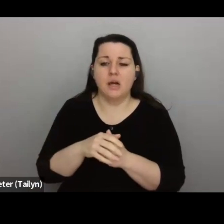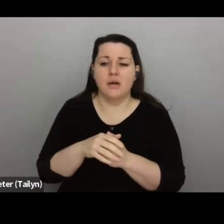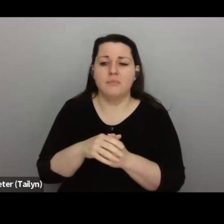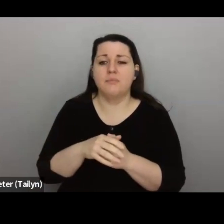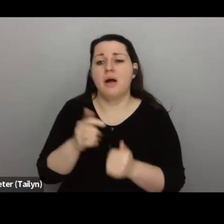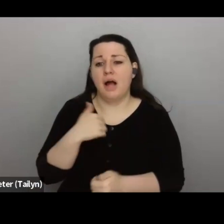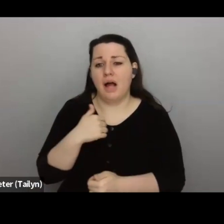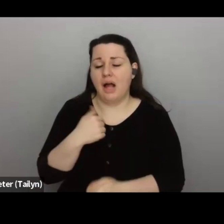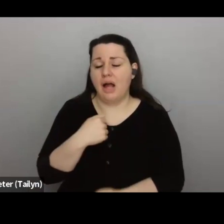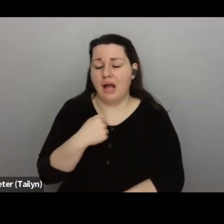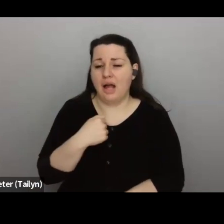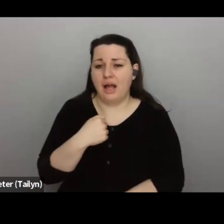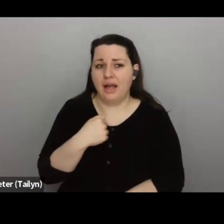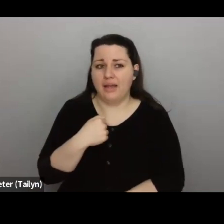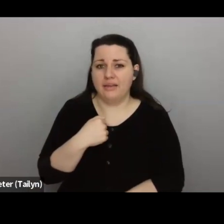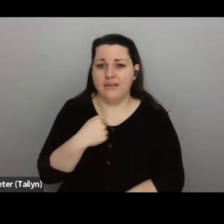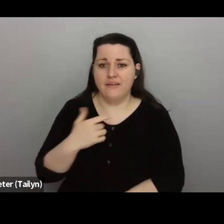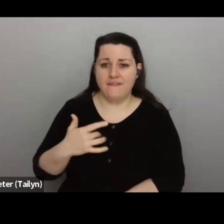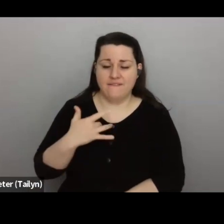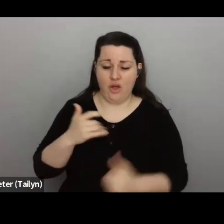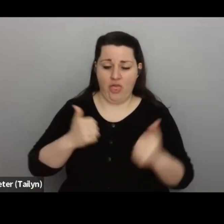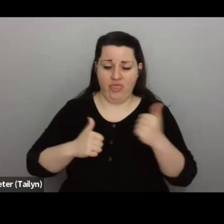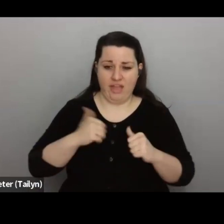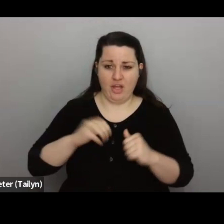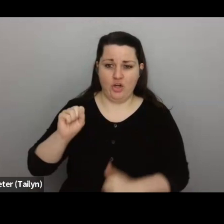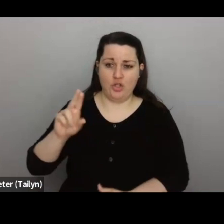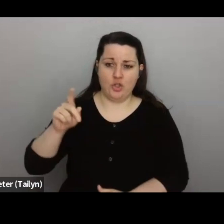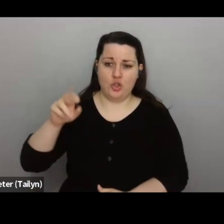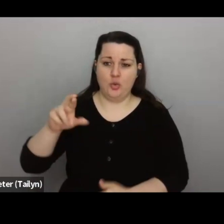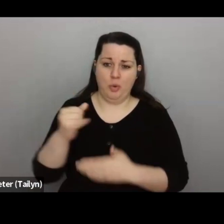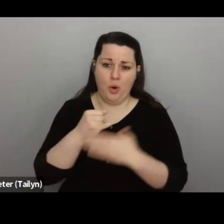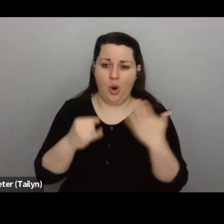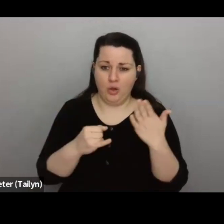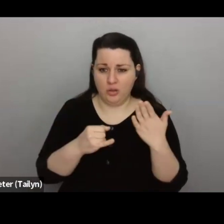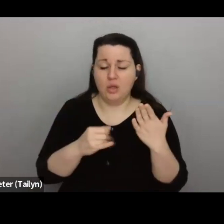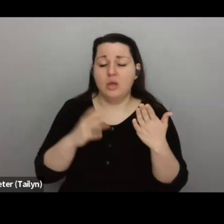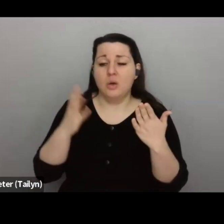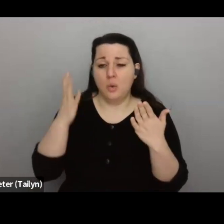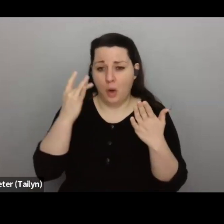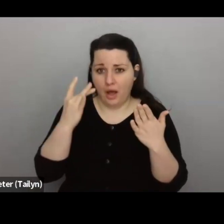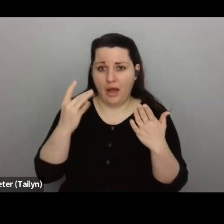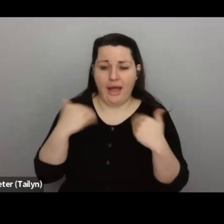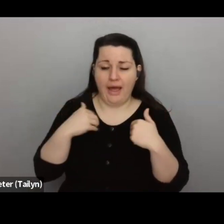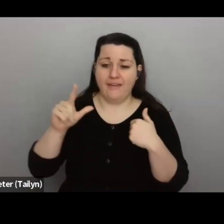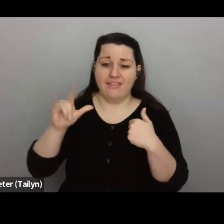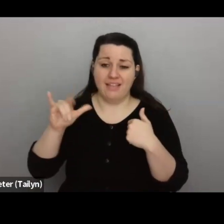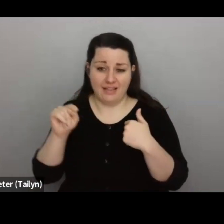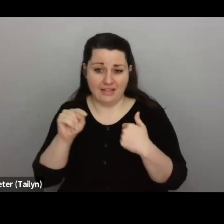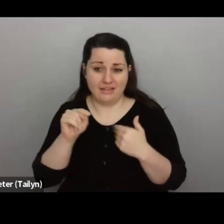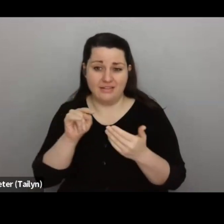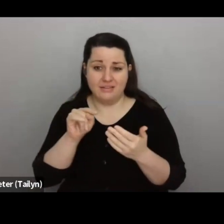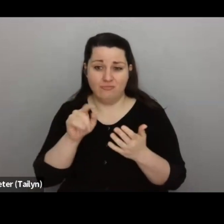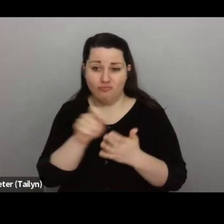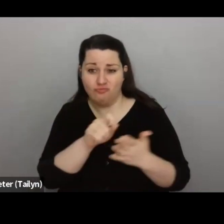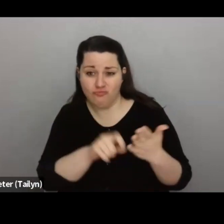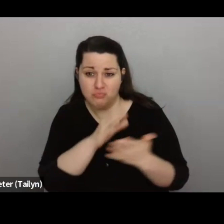personally consider theater a super art form because you have the literary aspects,